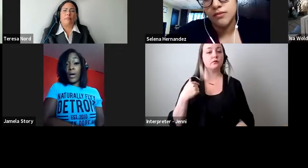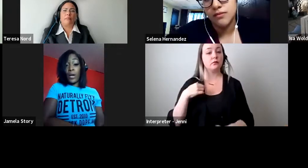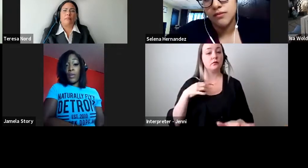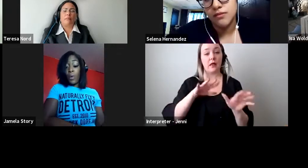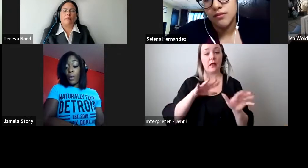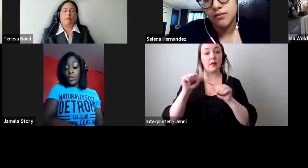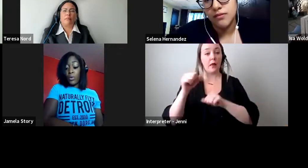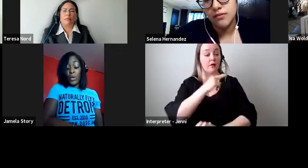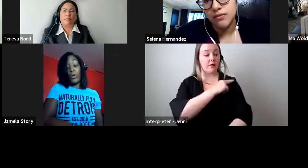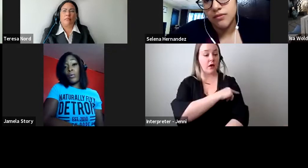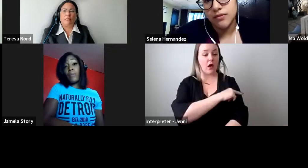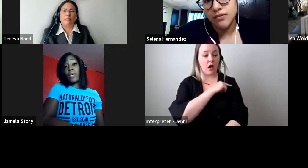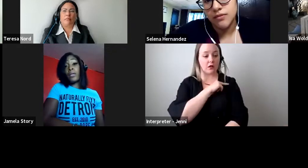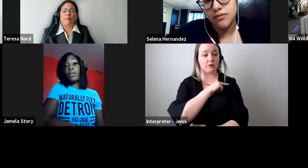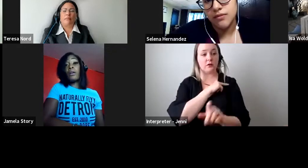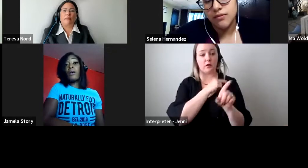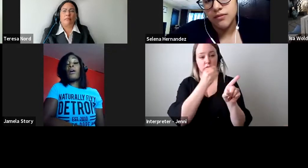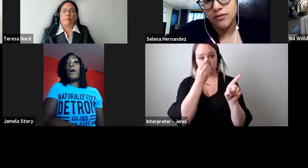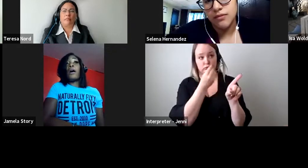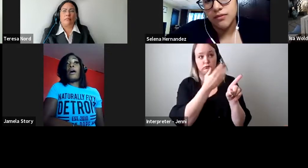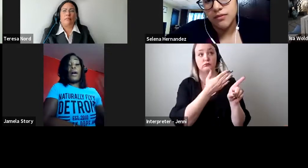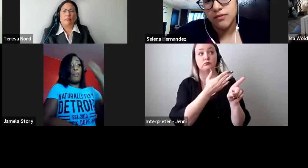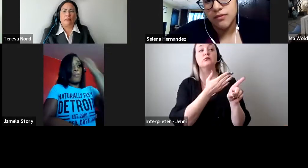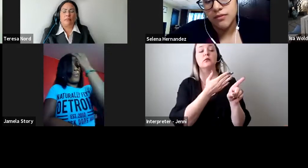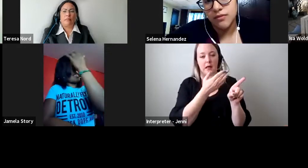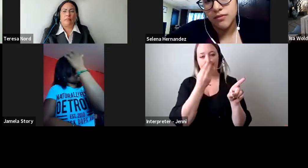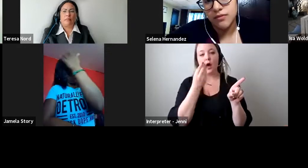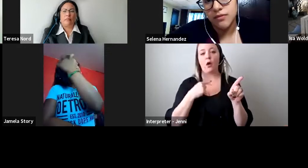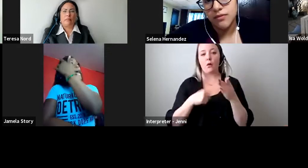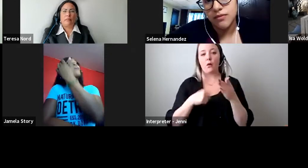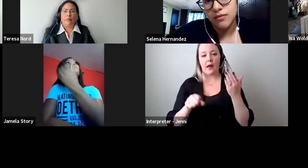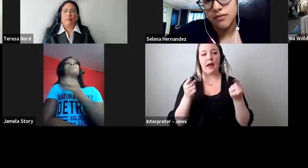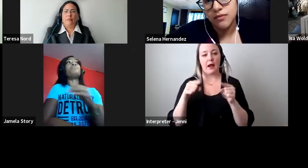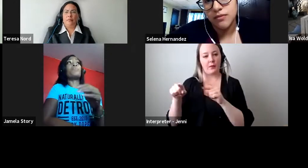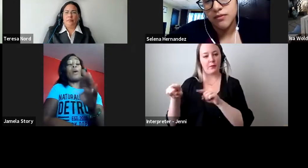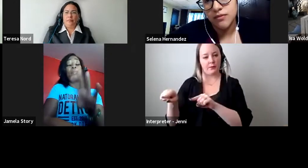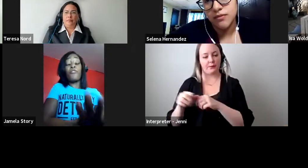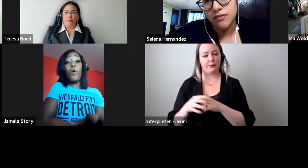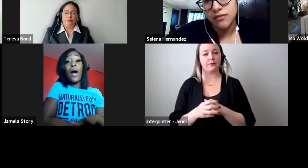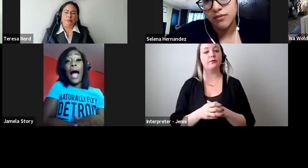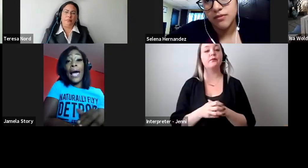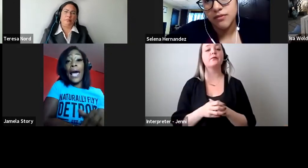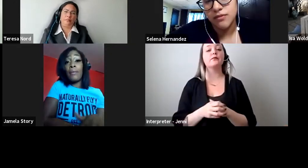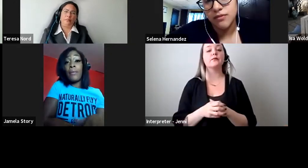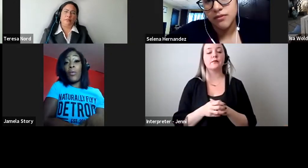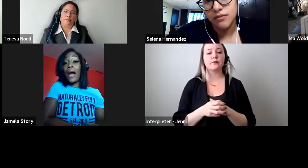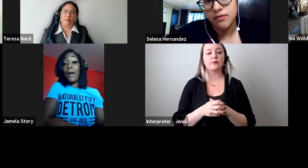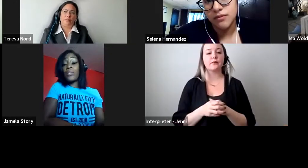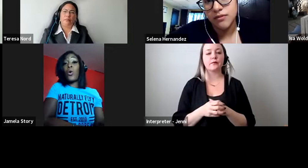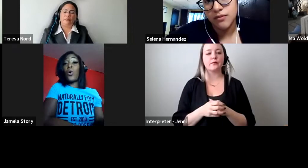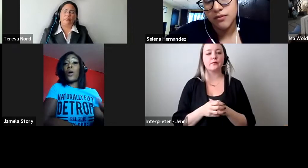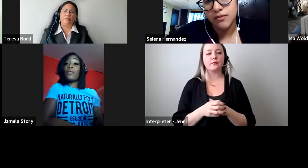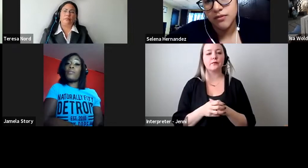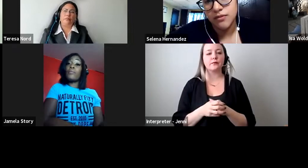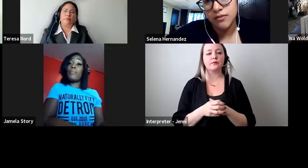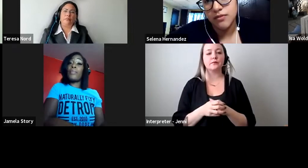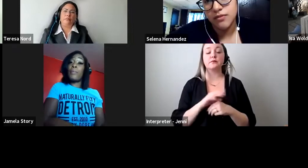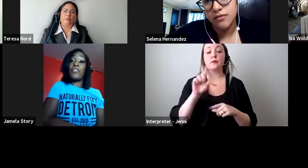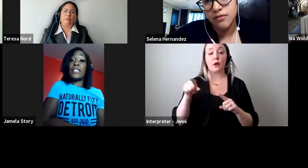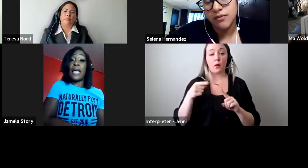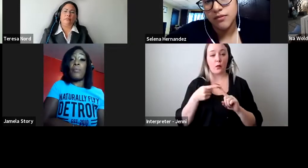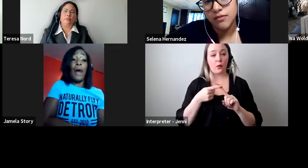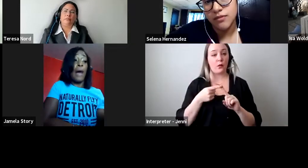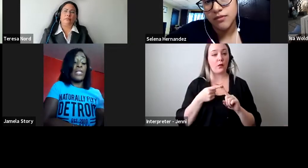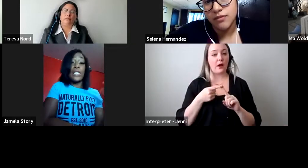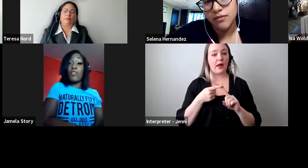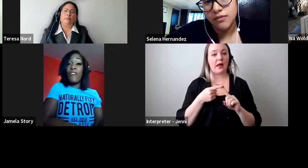be aware of what was going on with me. Once I had them, well, before I had them and while I was on the